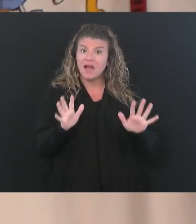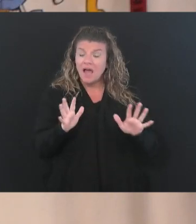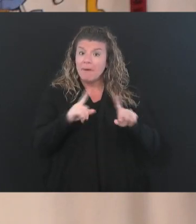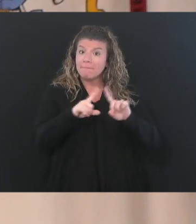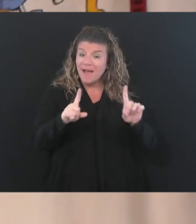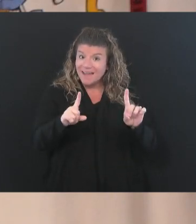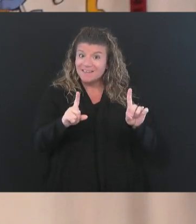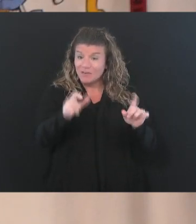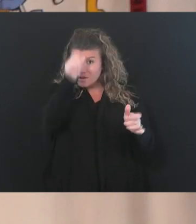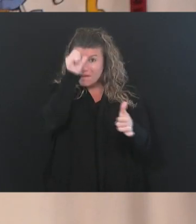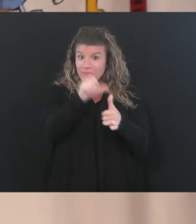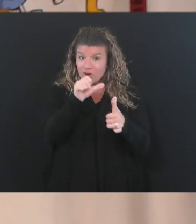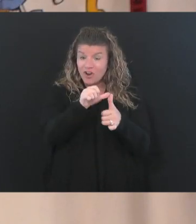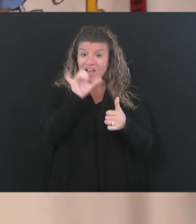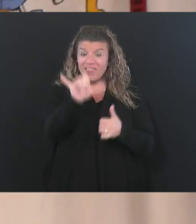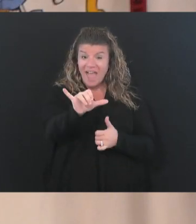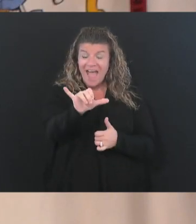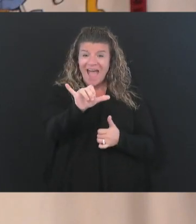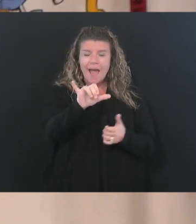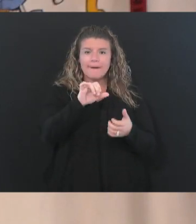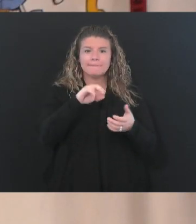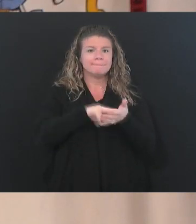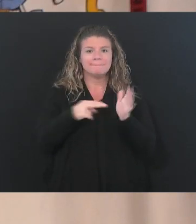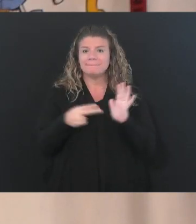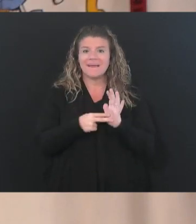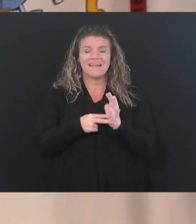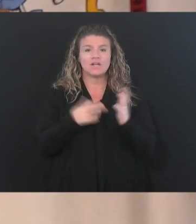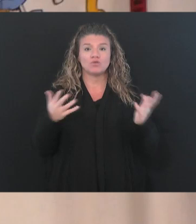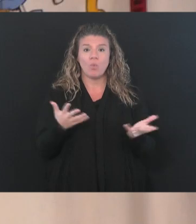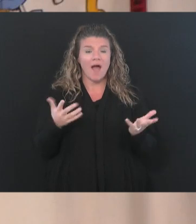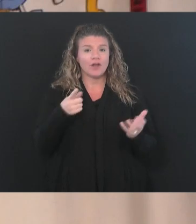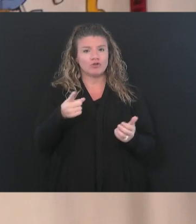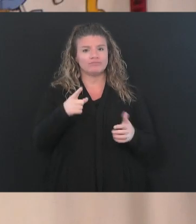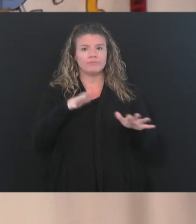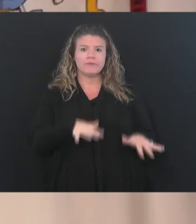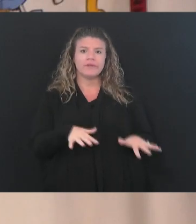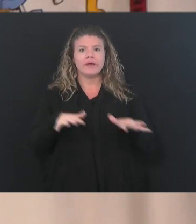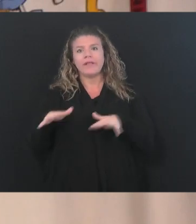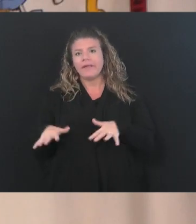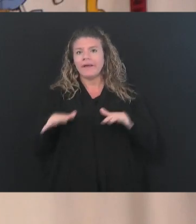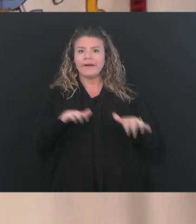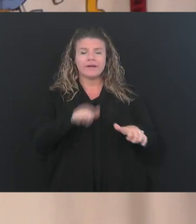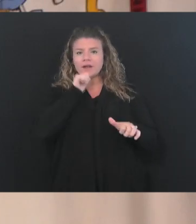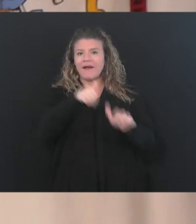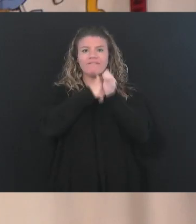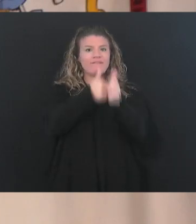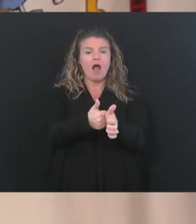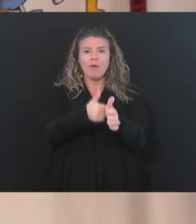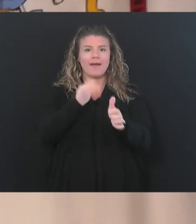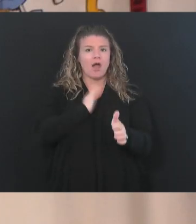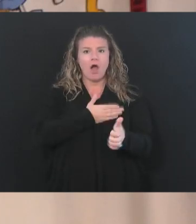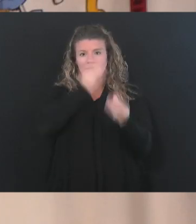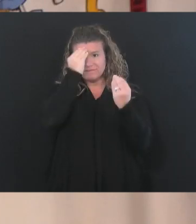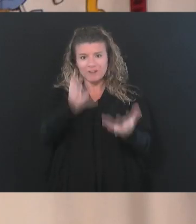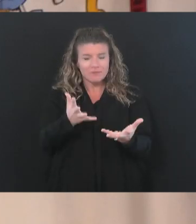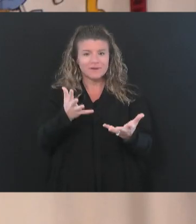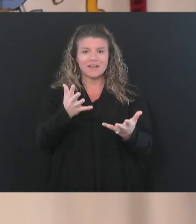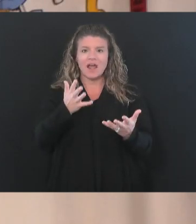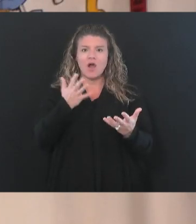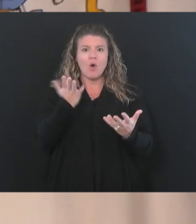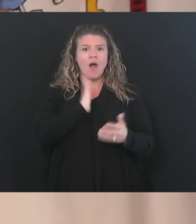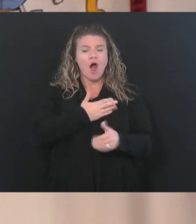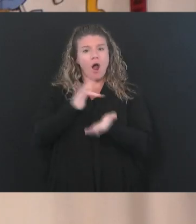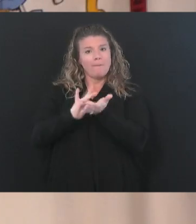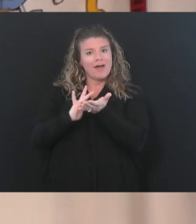in that makes us lackadaisical in heeding the advice of the medical community and the medical